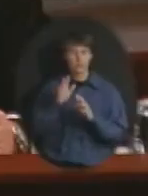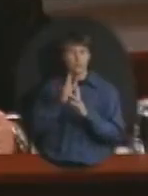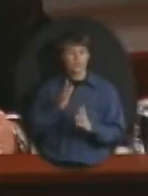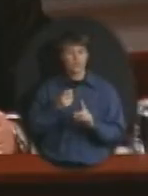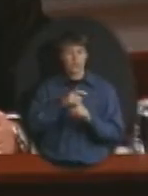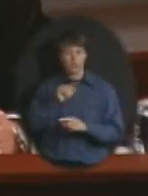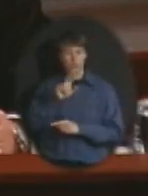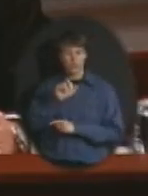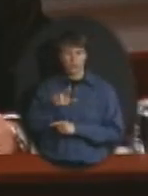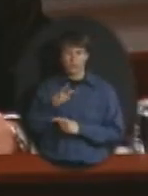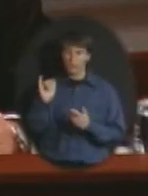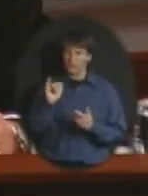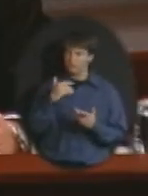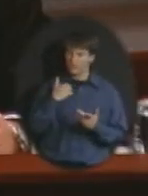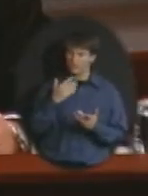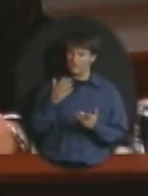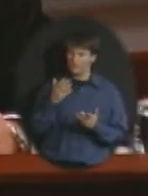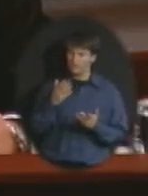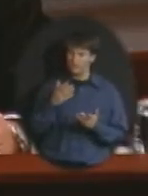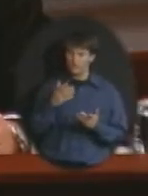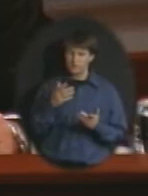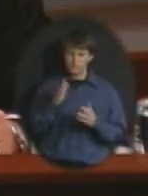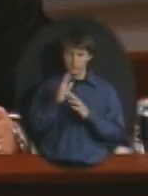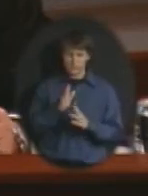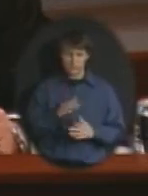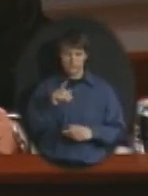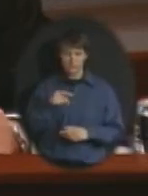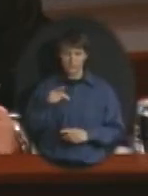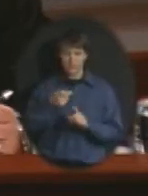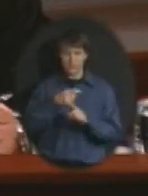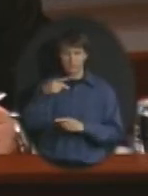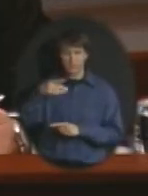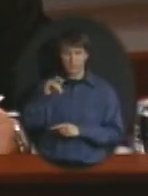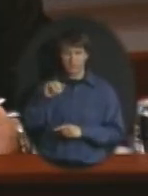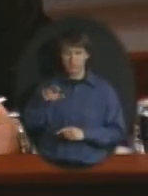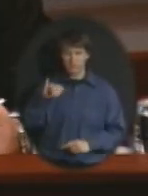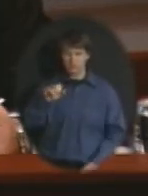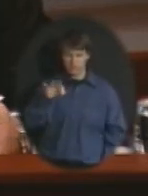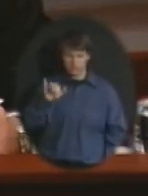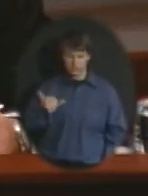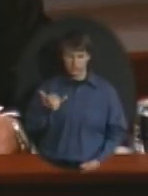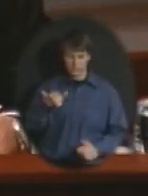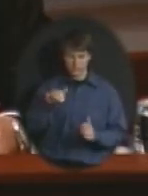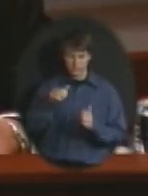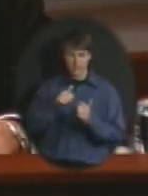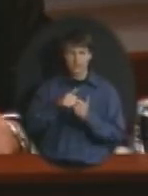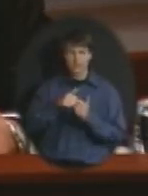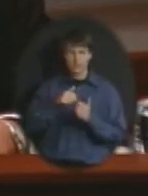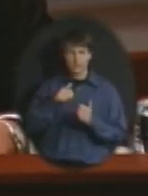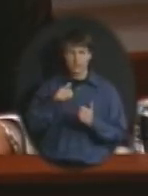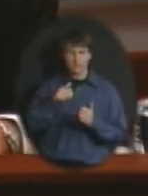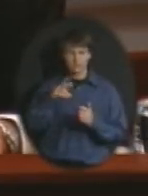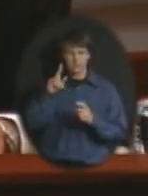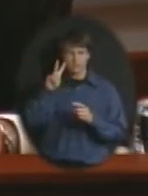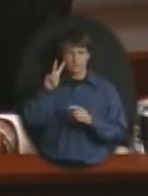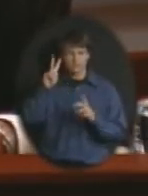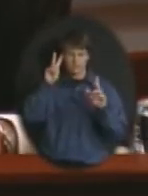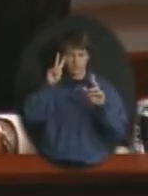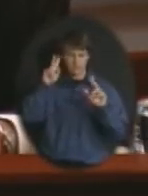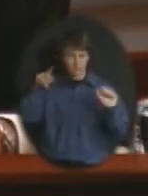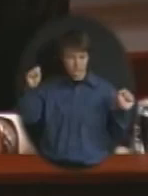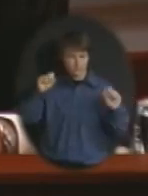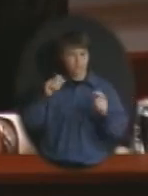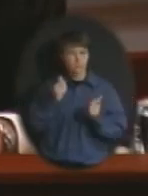also have a representative from Piper Jaffray here tonight. Dustin Avey is a vice president with Piper Jaffray and would be working with our